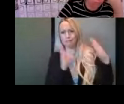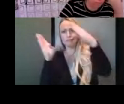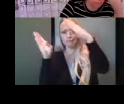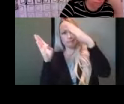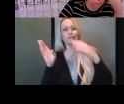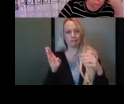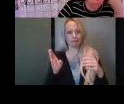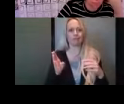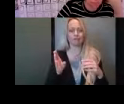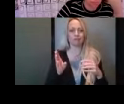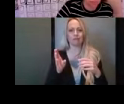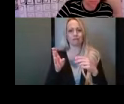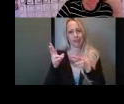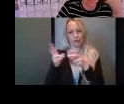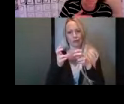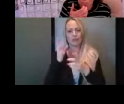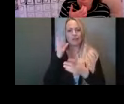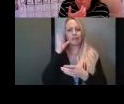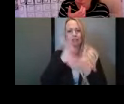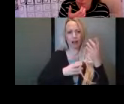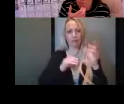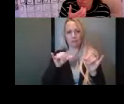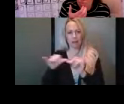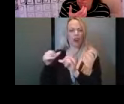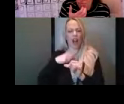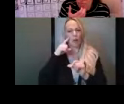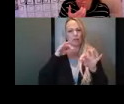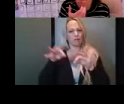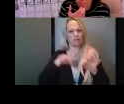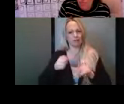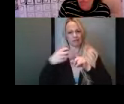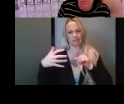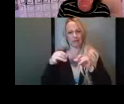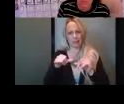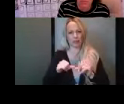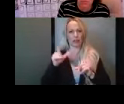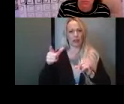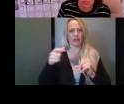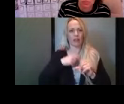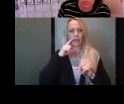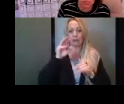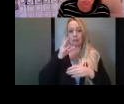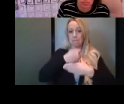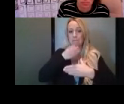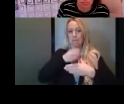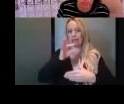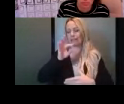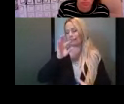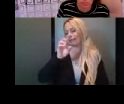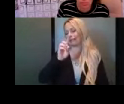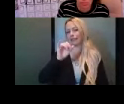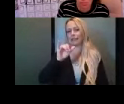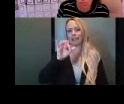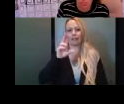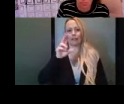individuals, extracting some measure. I'll go into these measures a little later. This is a measure of mean diffusivity in the arcuate, and we can see correlations with